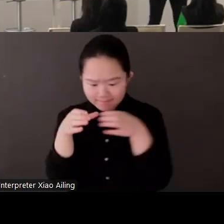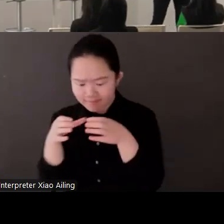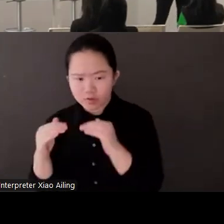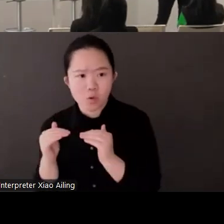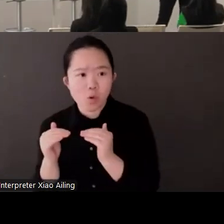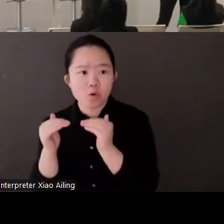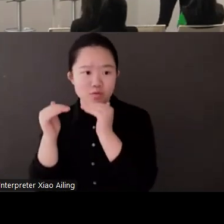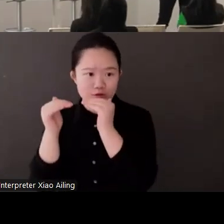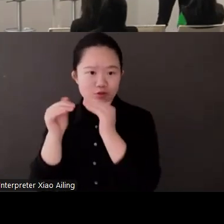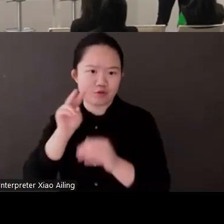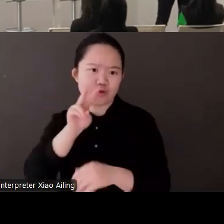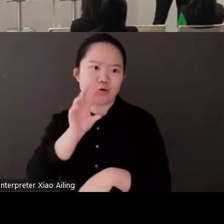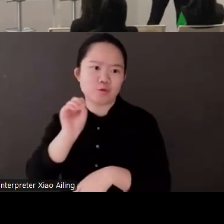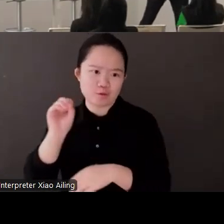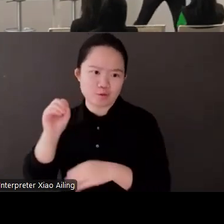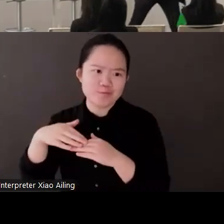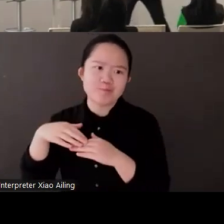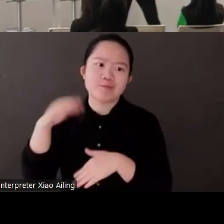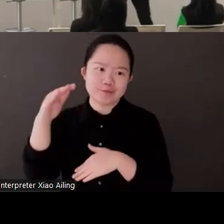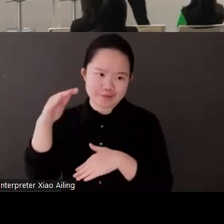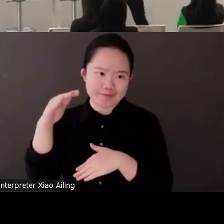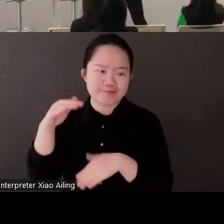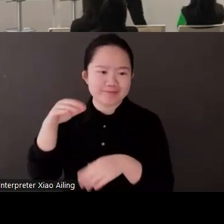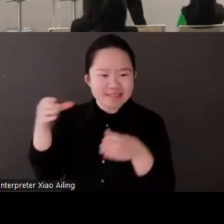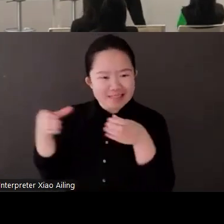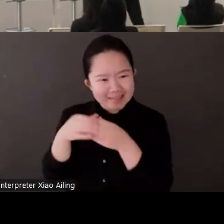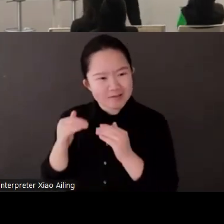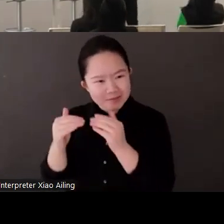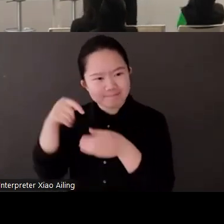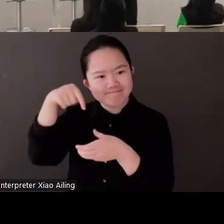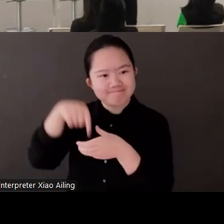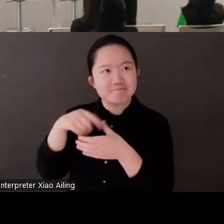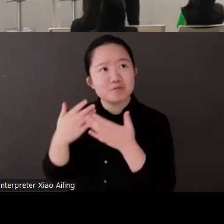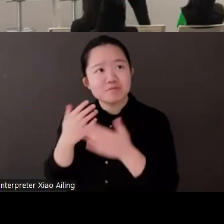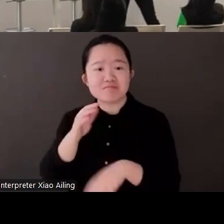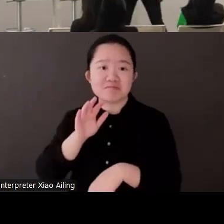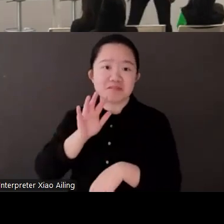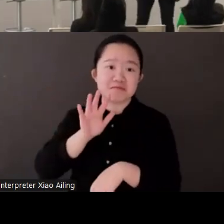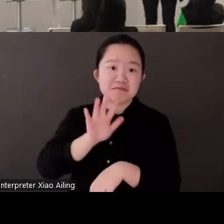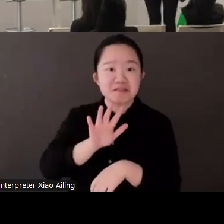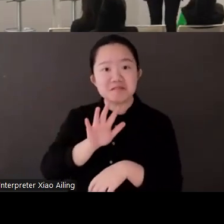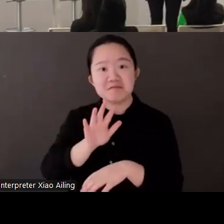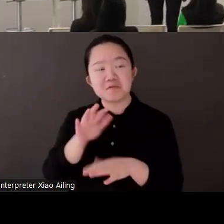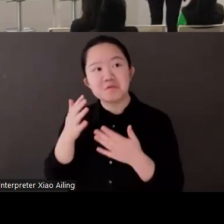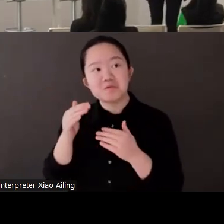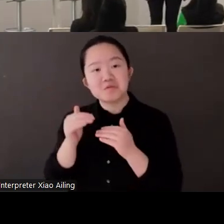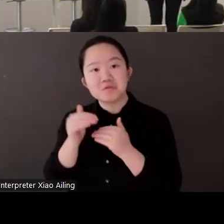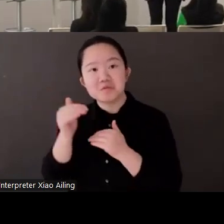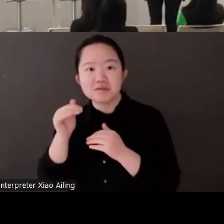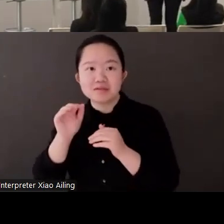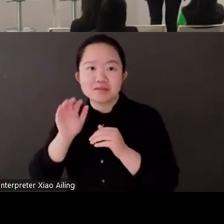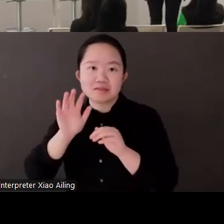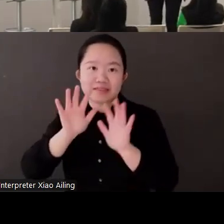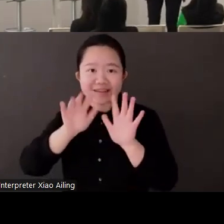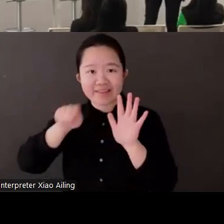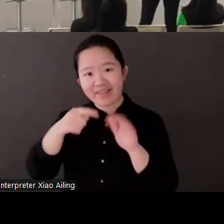from 5 members to like tens of thousands, maybe? Hundreds of thousands. Hundreds of thousands members. So we are